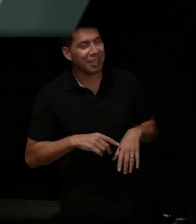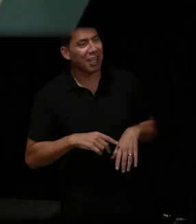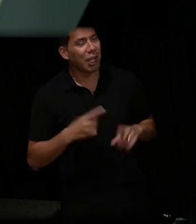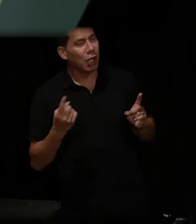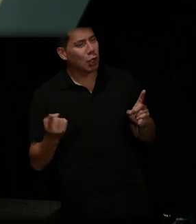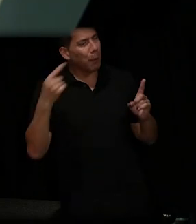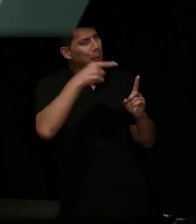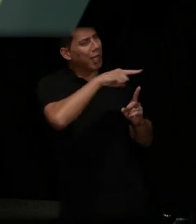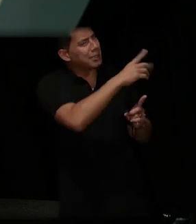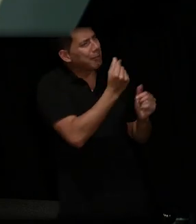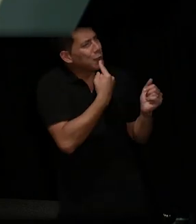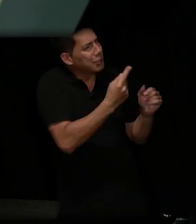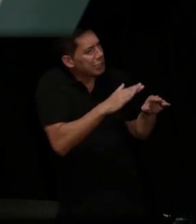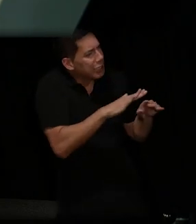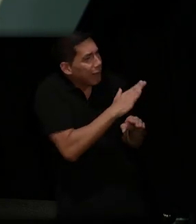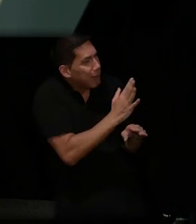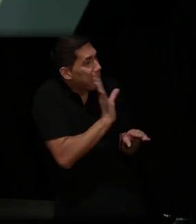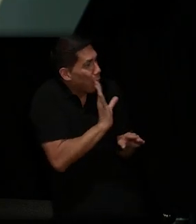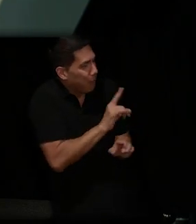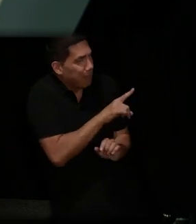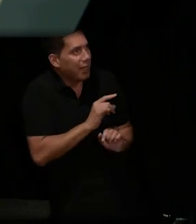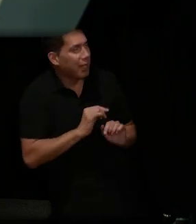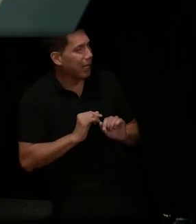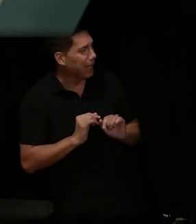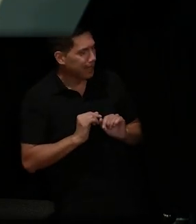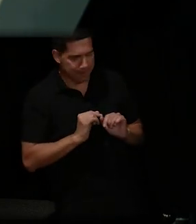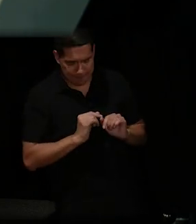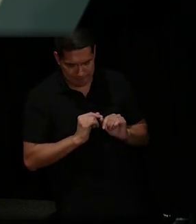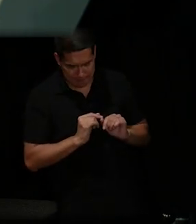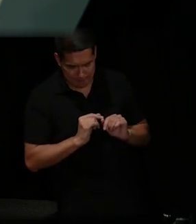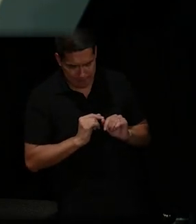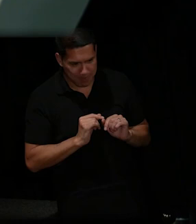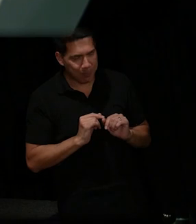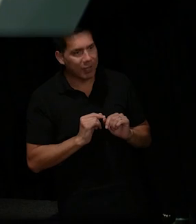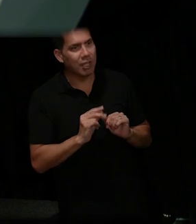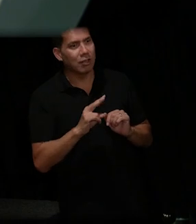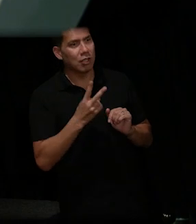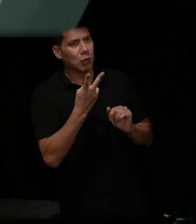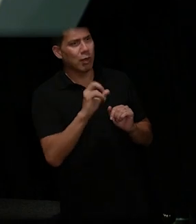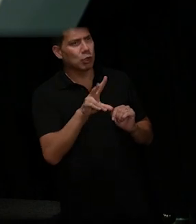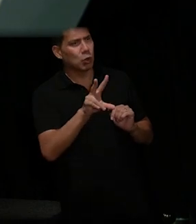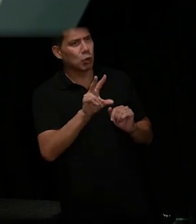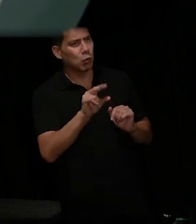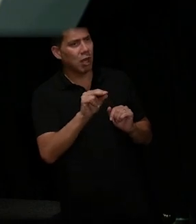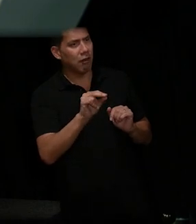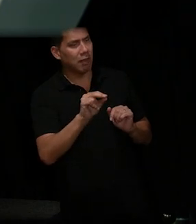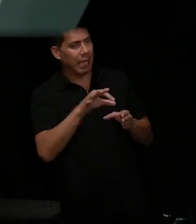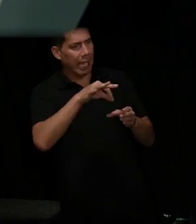just touched upon earlier, and that's the 2012 re-election